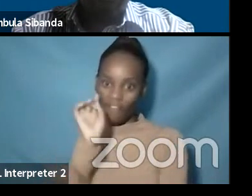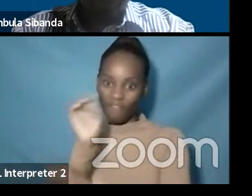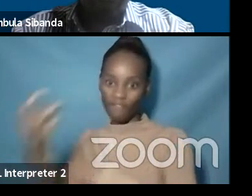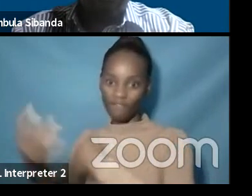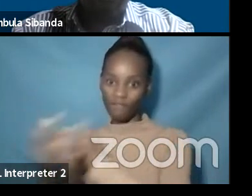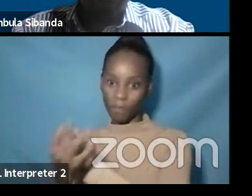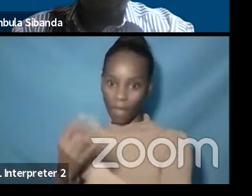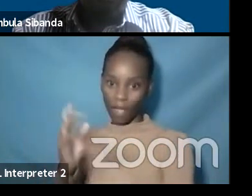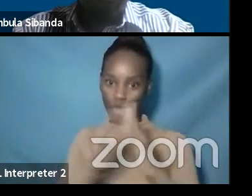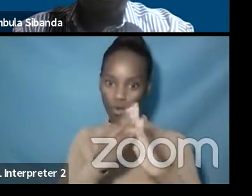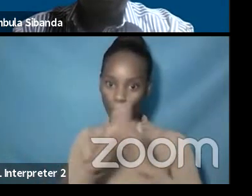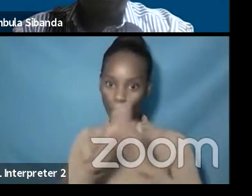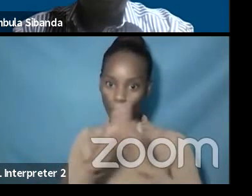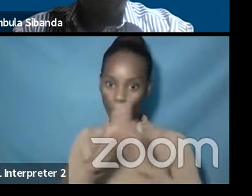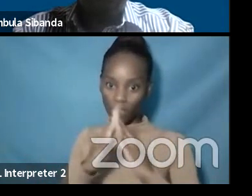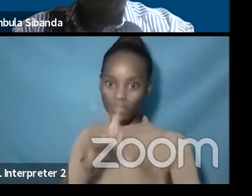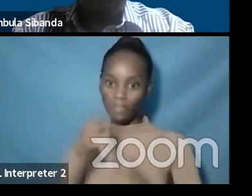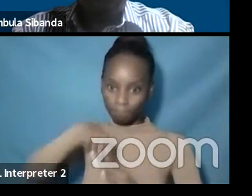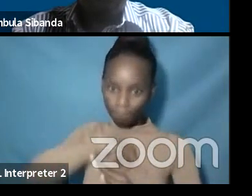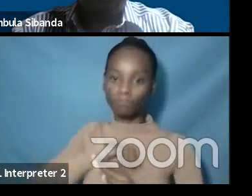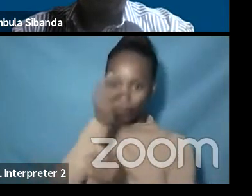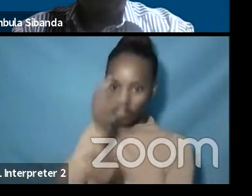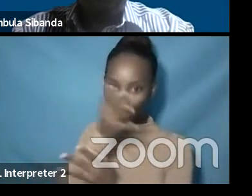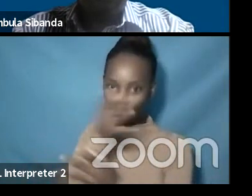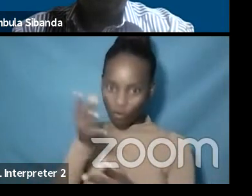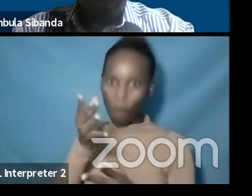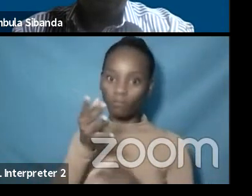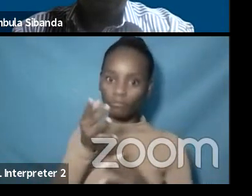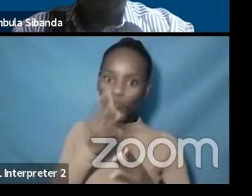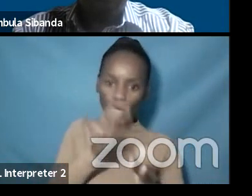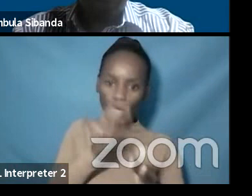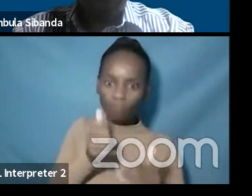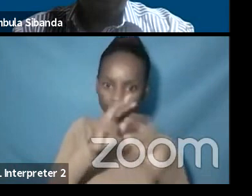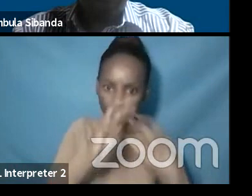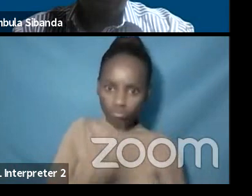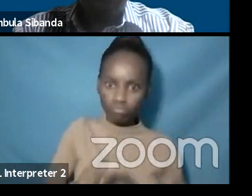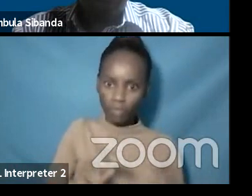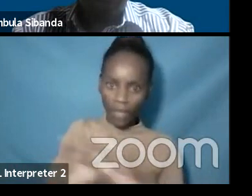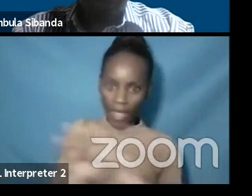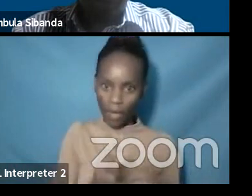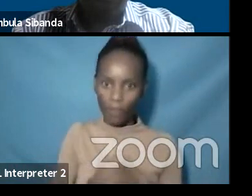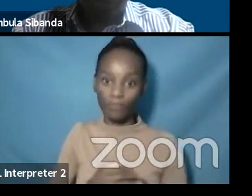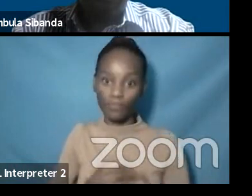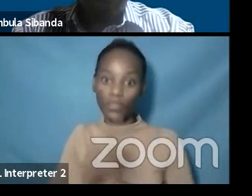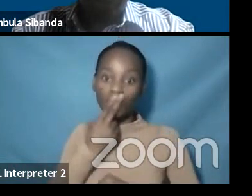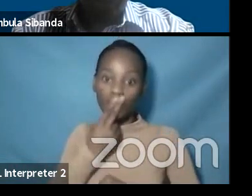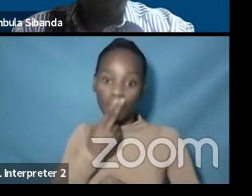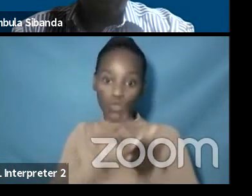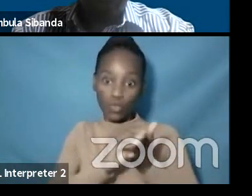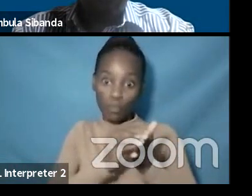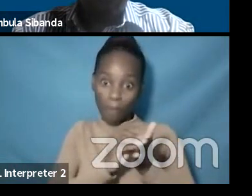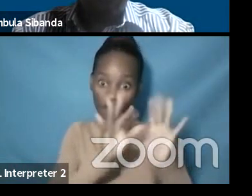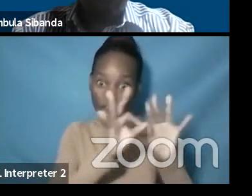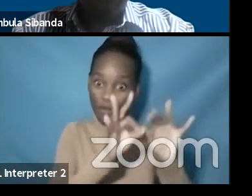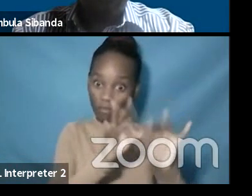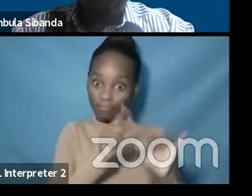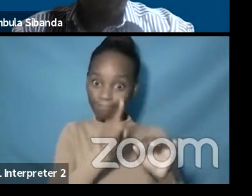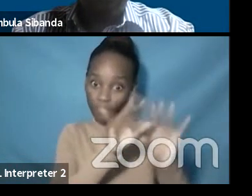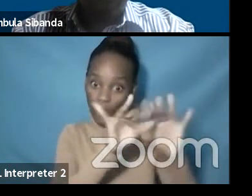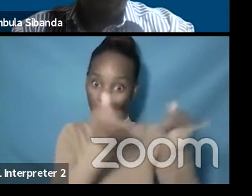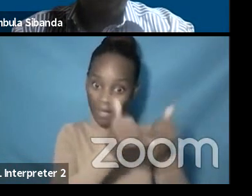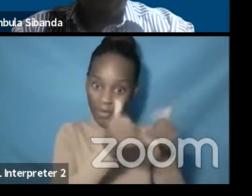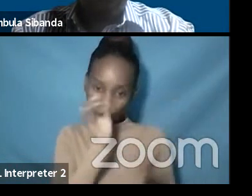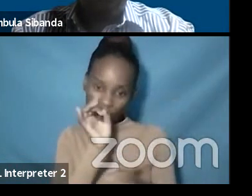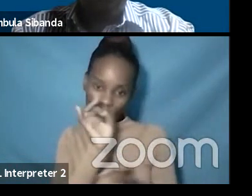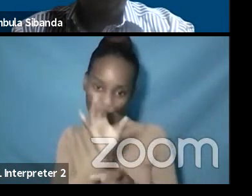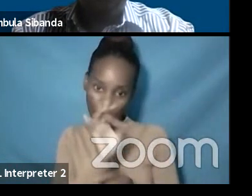in, particularly the cigarette and tobacco family, in terms of where we are. But rest assured,